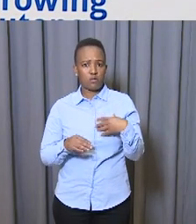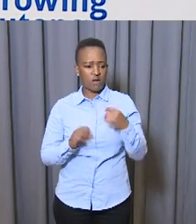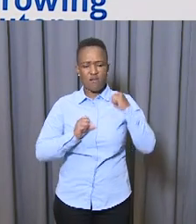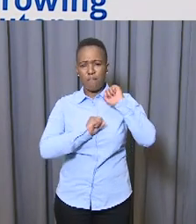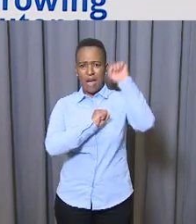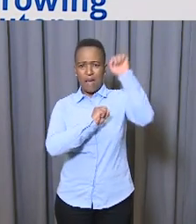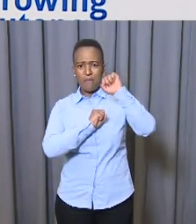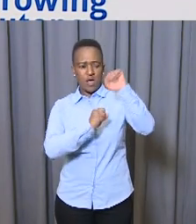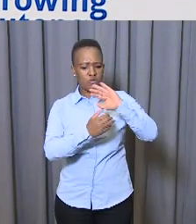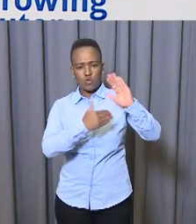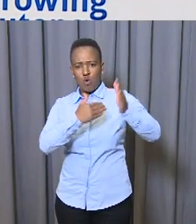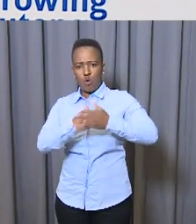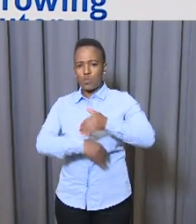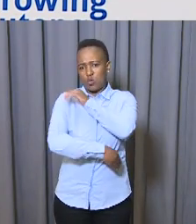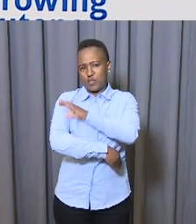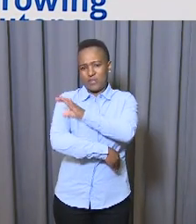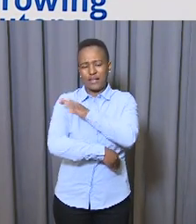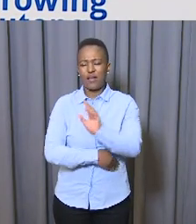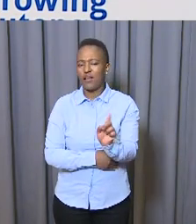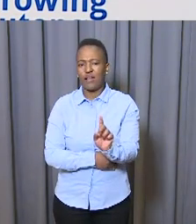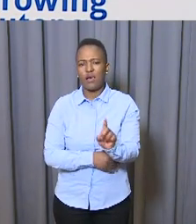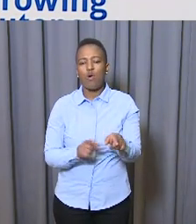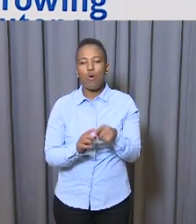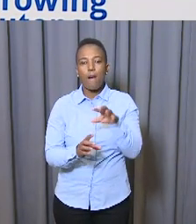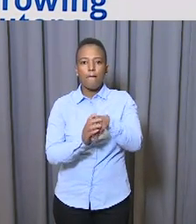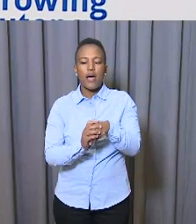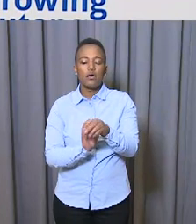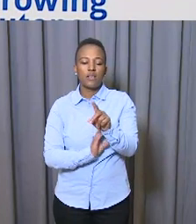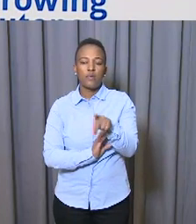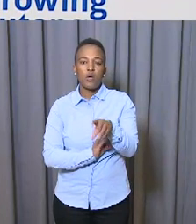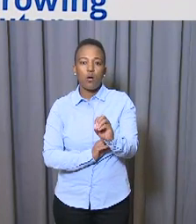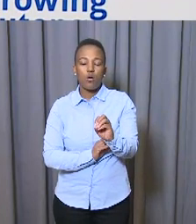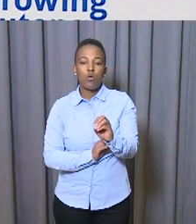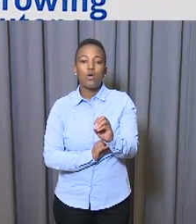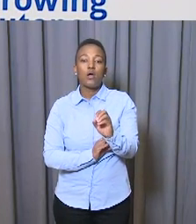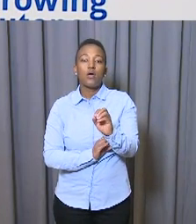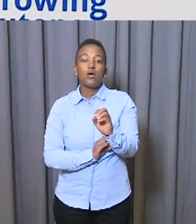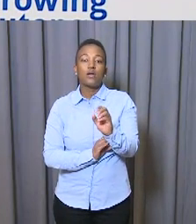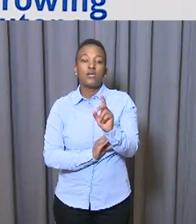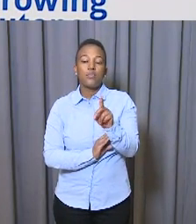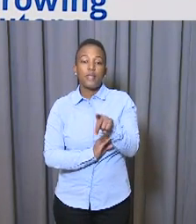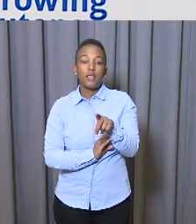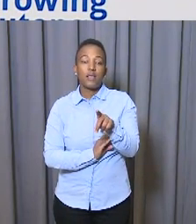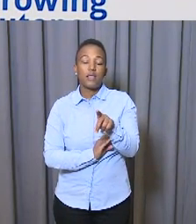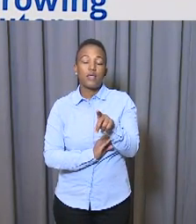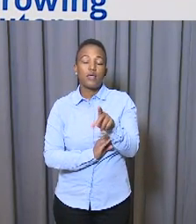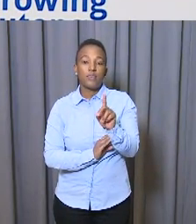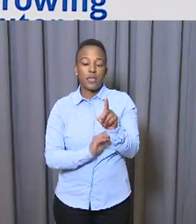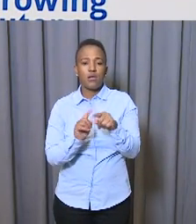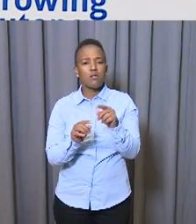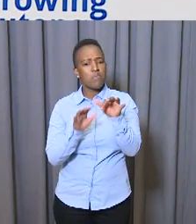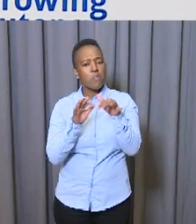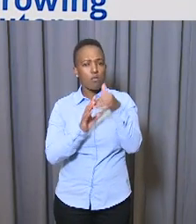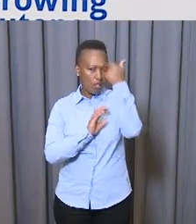the facility. It is part of the SOP that decontamination will happen over a period of time. People will be tested, people will be